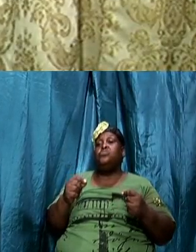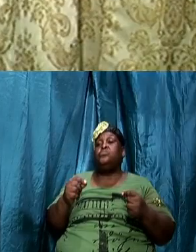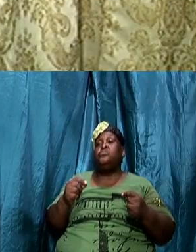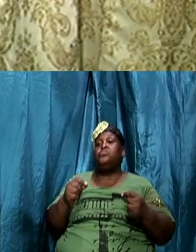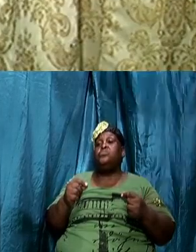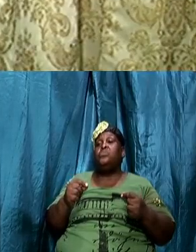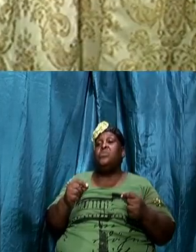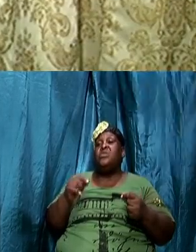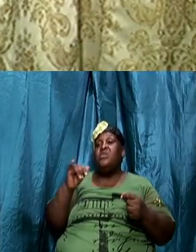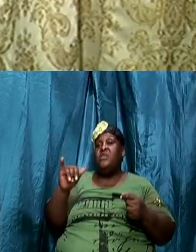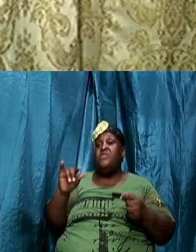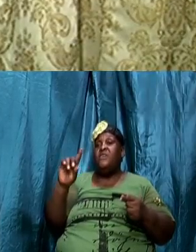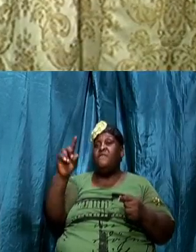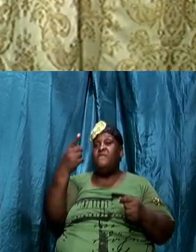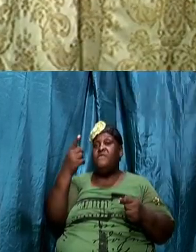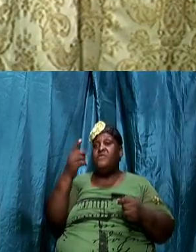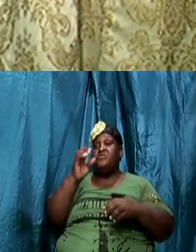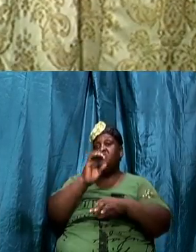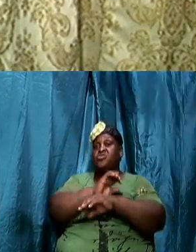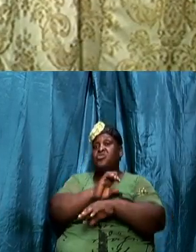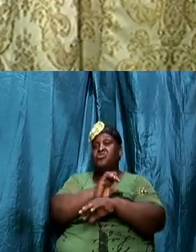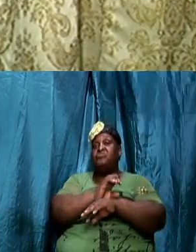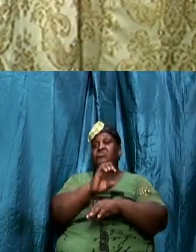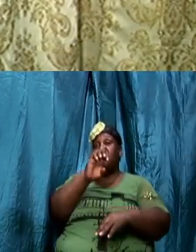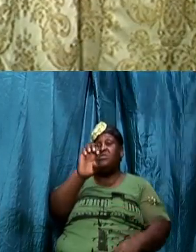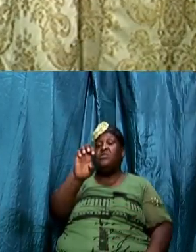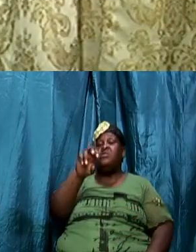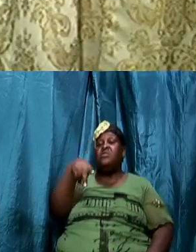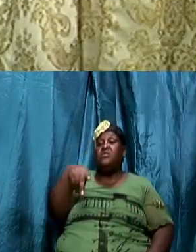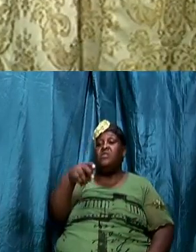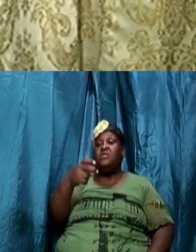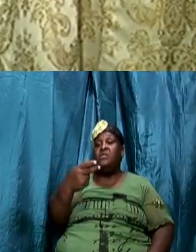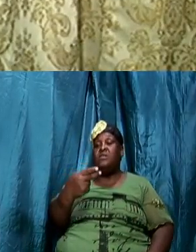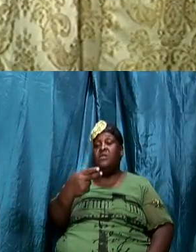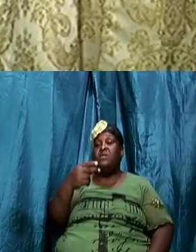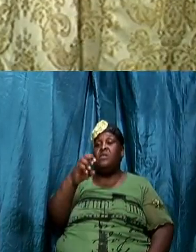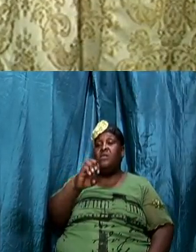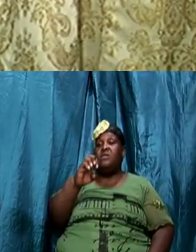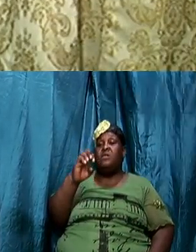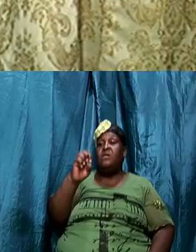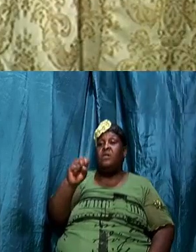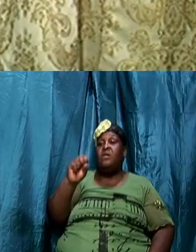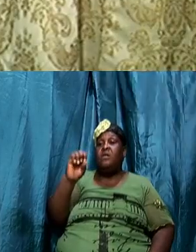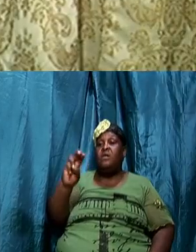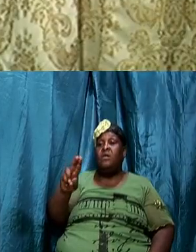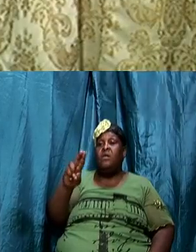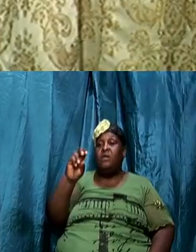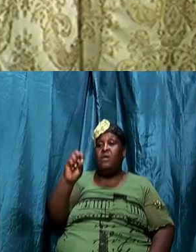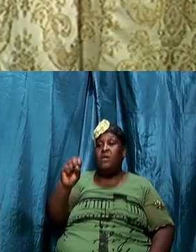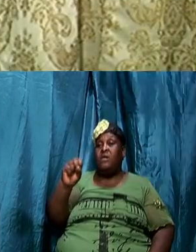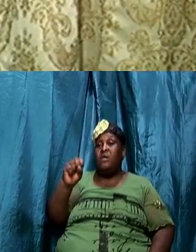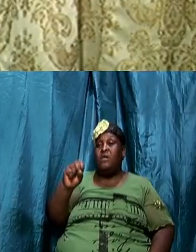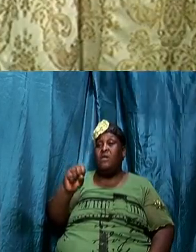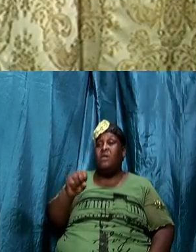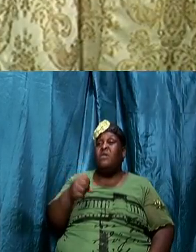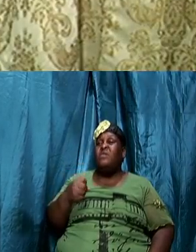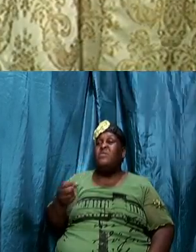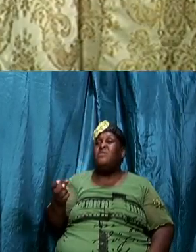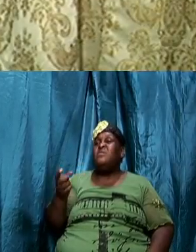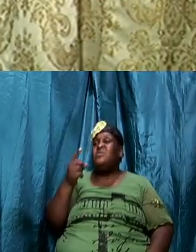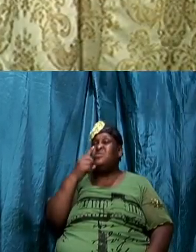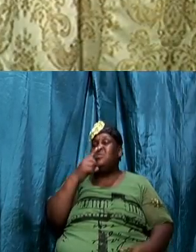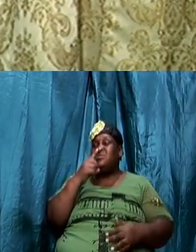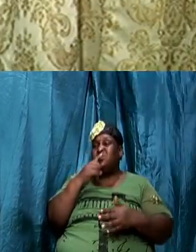That first church of Ephesus, and we spoke about it on Sunday, as I close, there is a point that I didn't make that